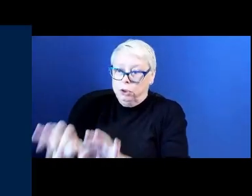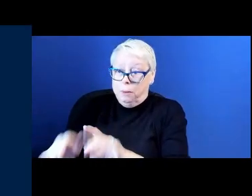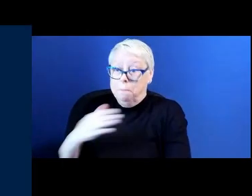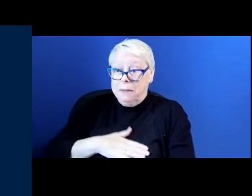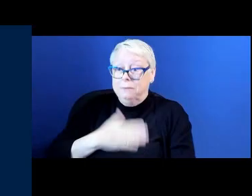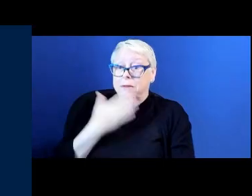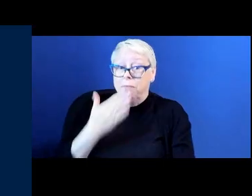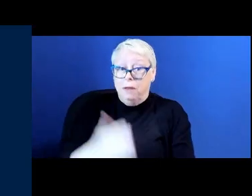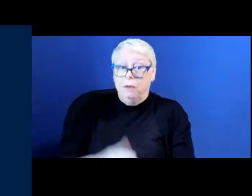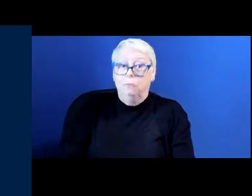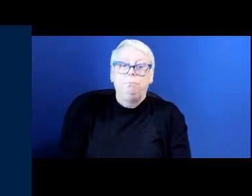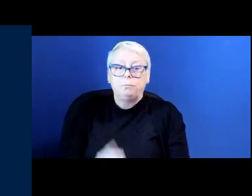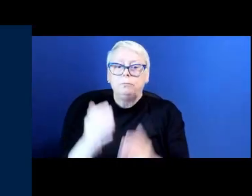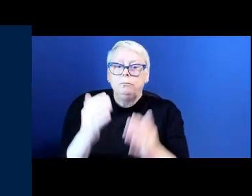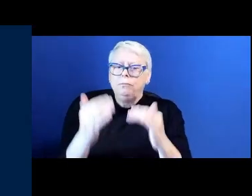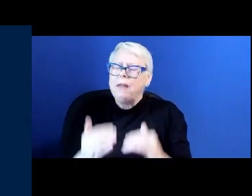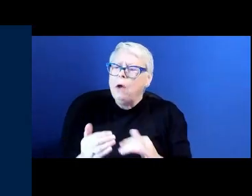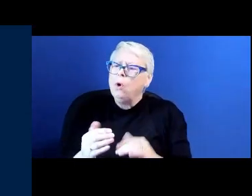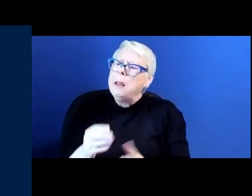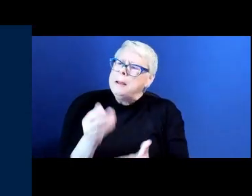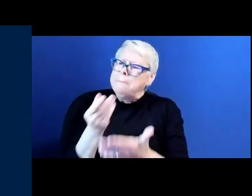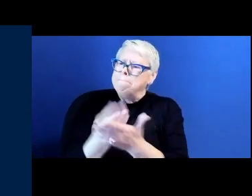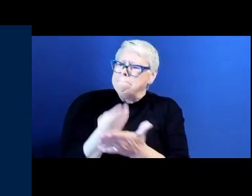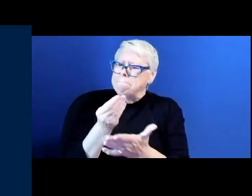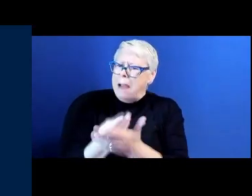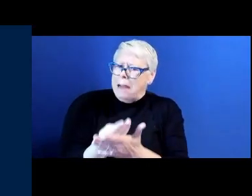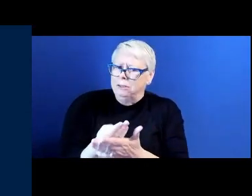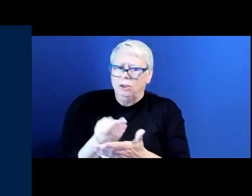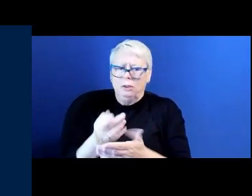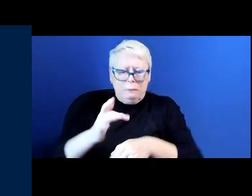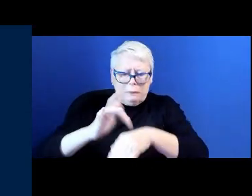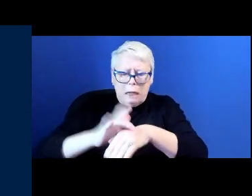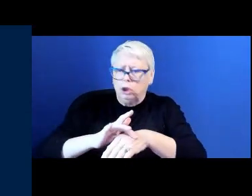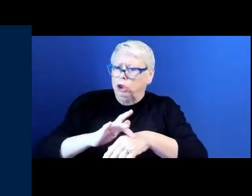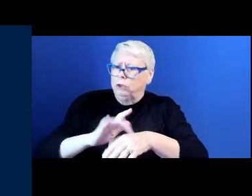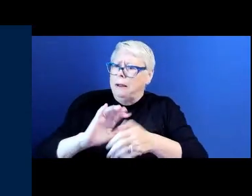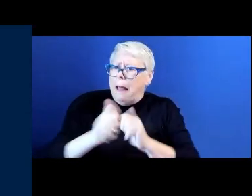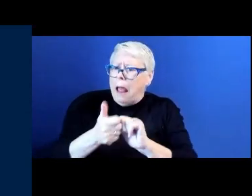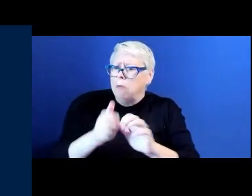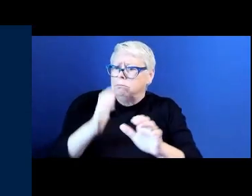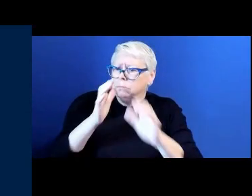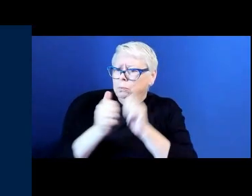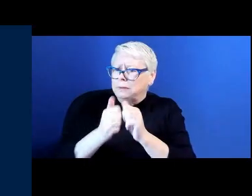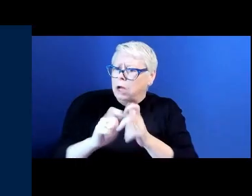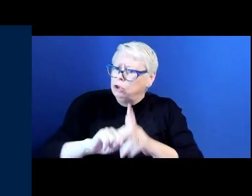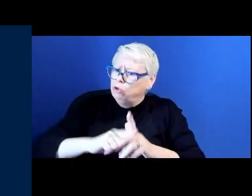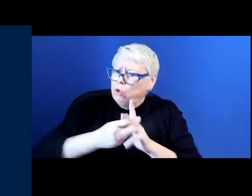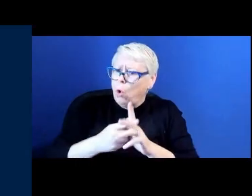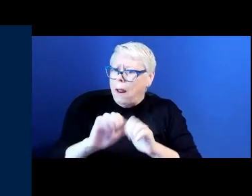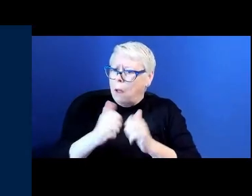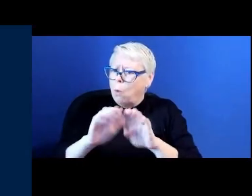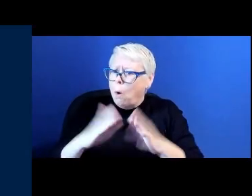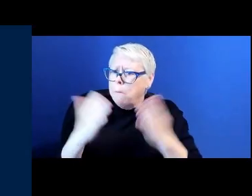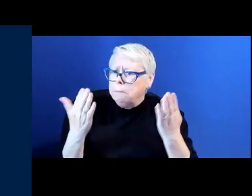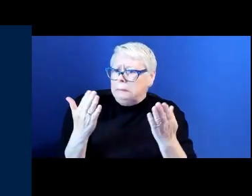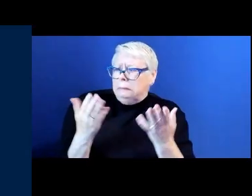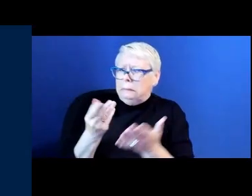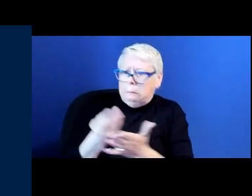Starting conversation about money. Let's talk about how we start conversations about money.